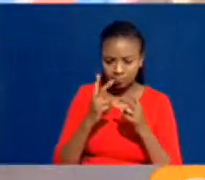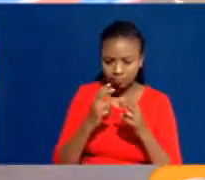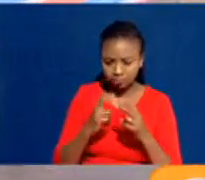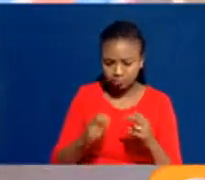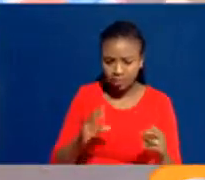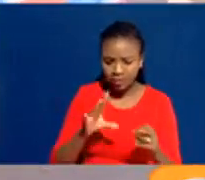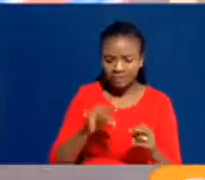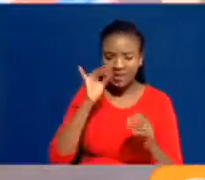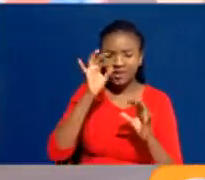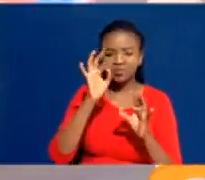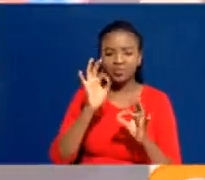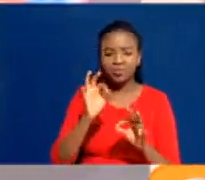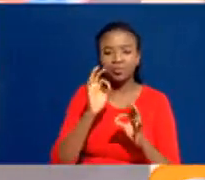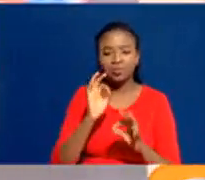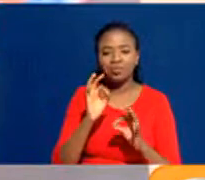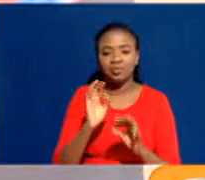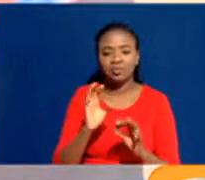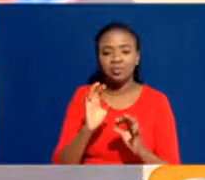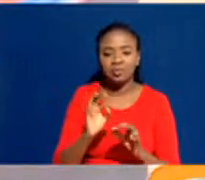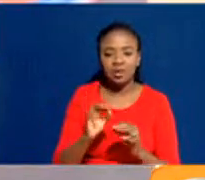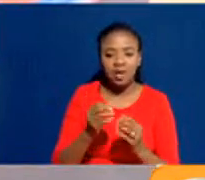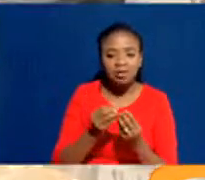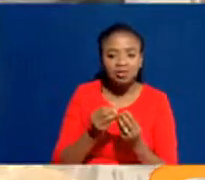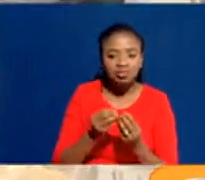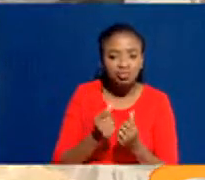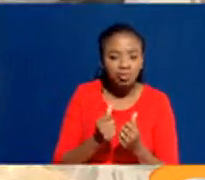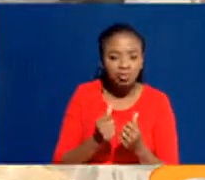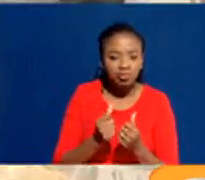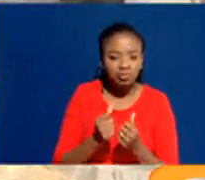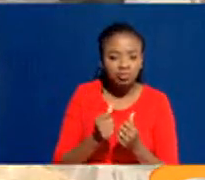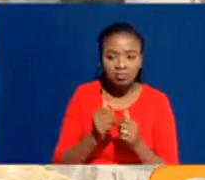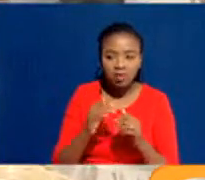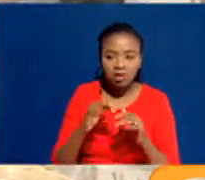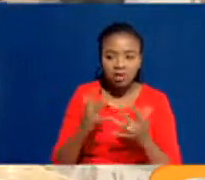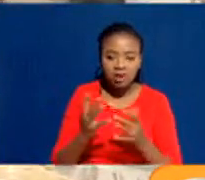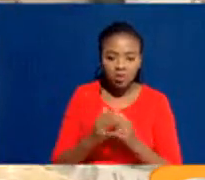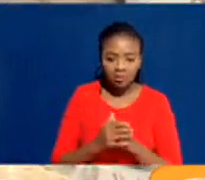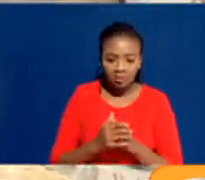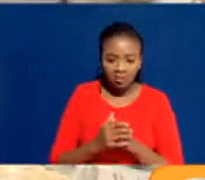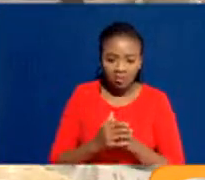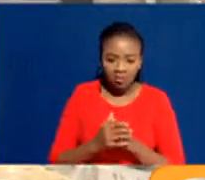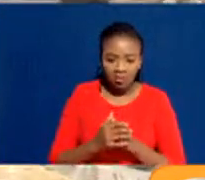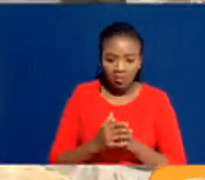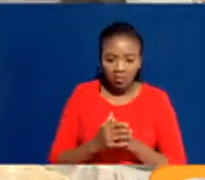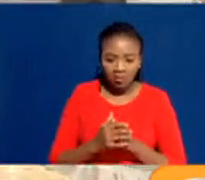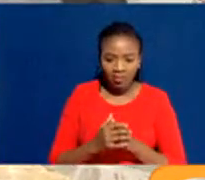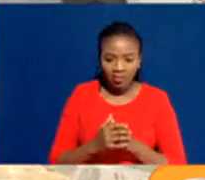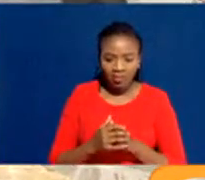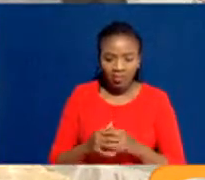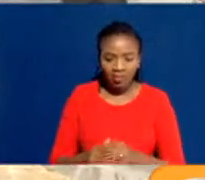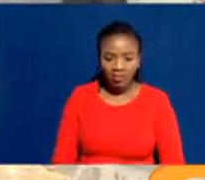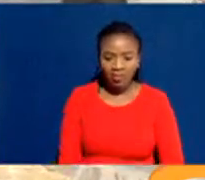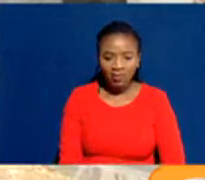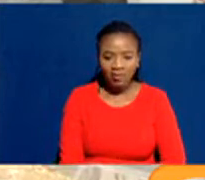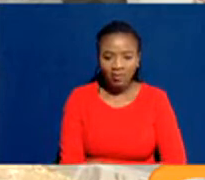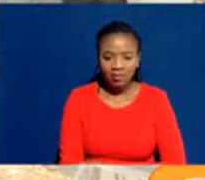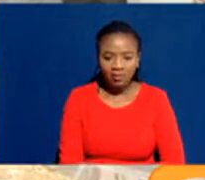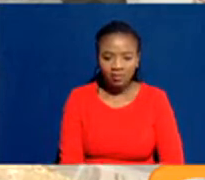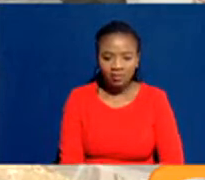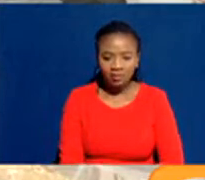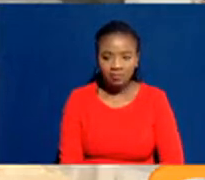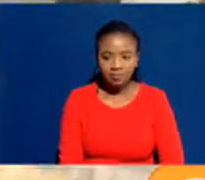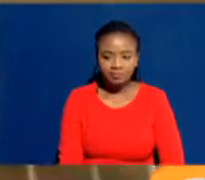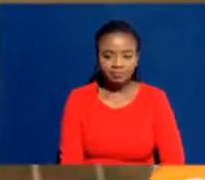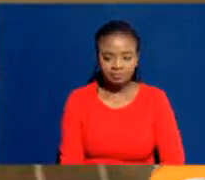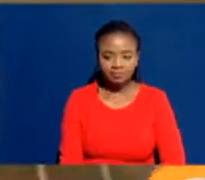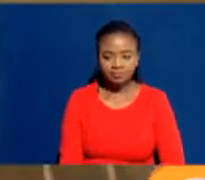clinical trial was completed recently. Reports from the Drug for Neglected Disease Initiative indicate that there is a shorter